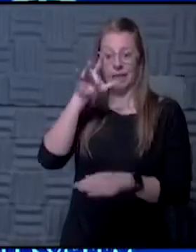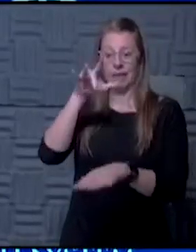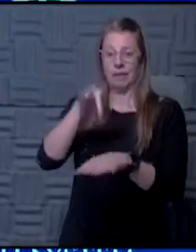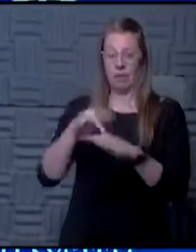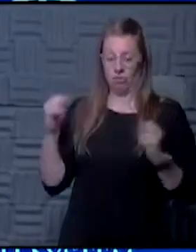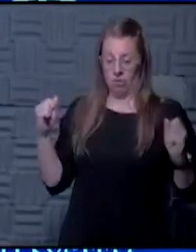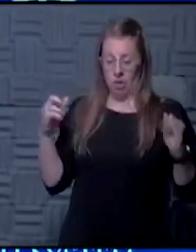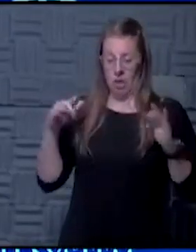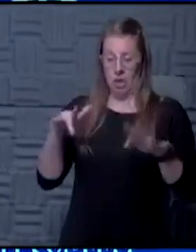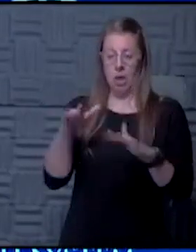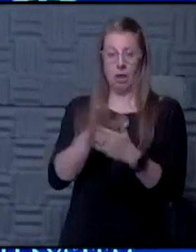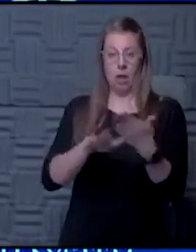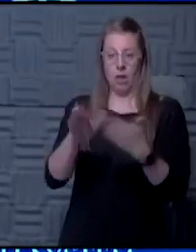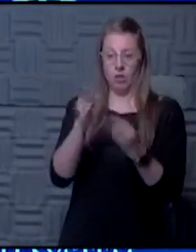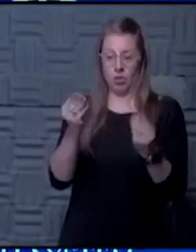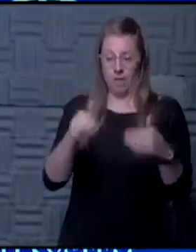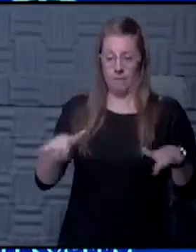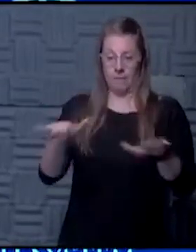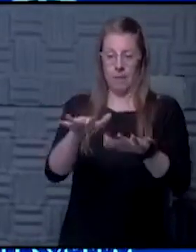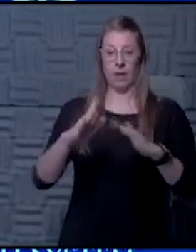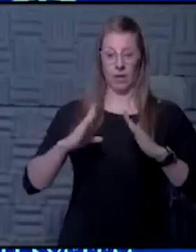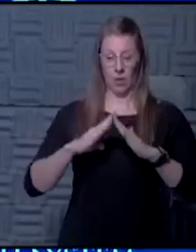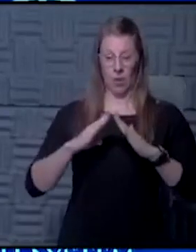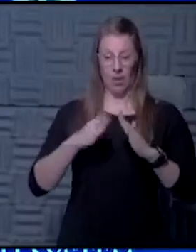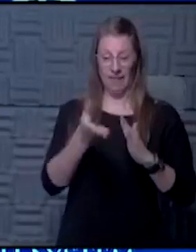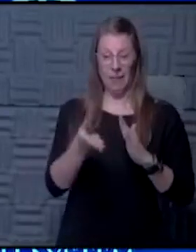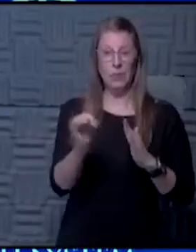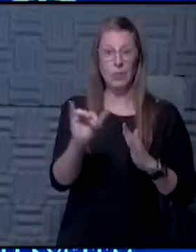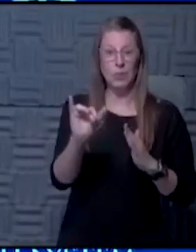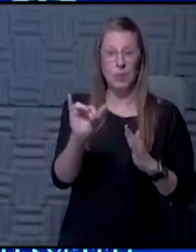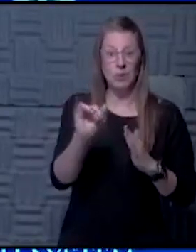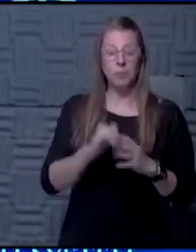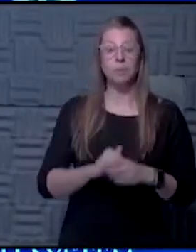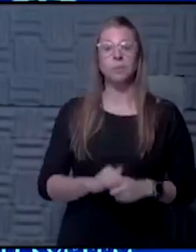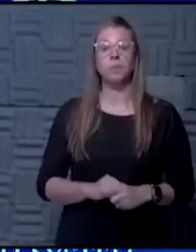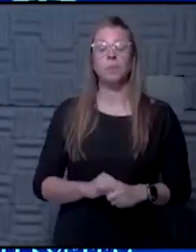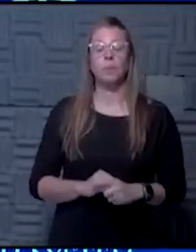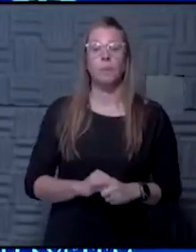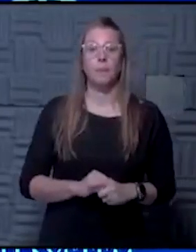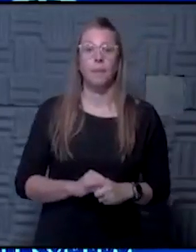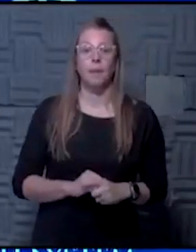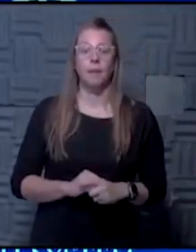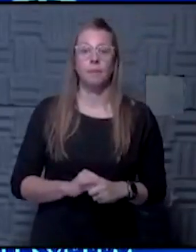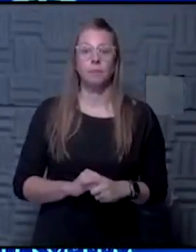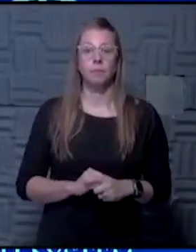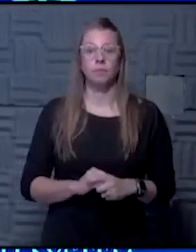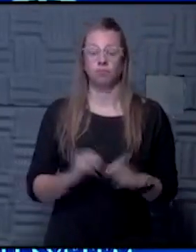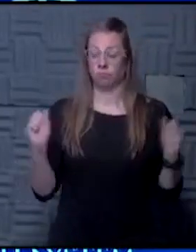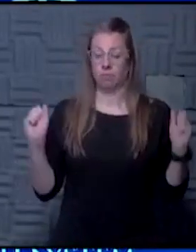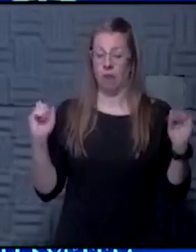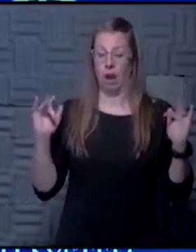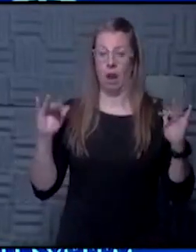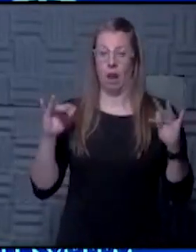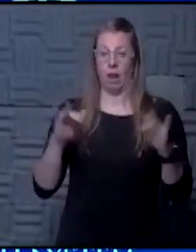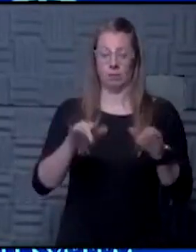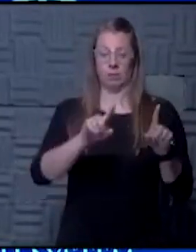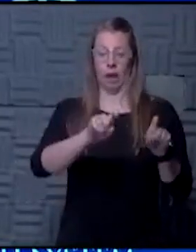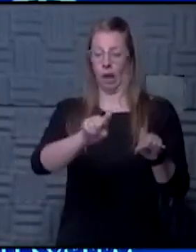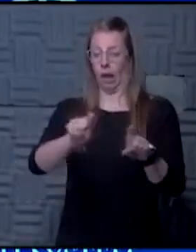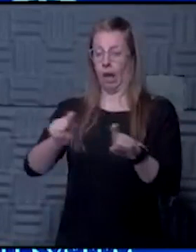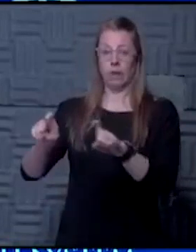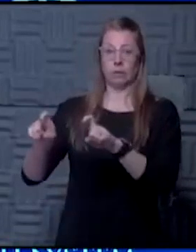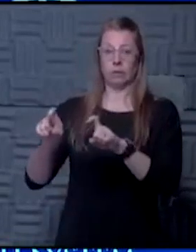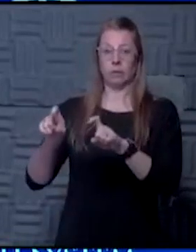campus with a community, and we really did, that's like a mass migration. We did a lot of